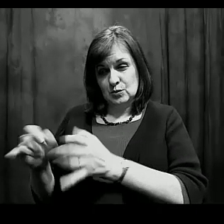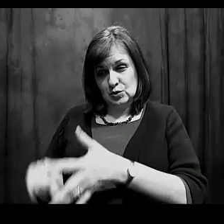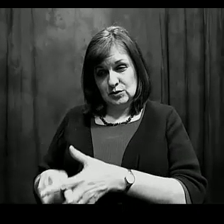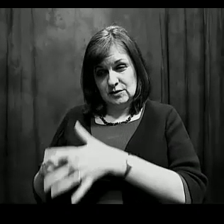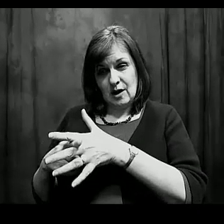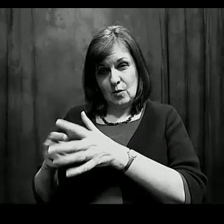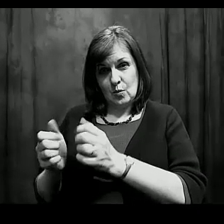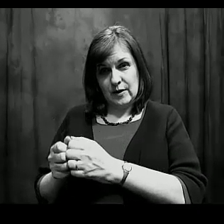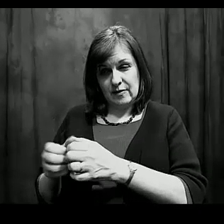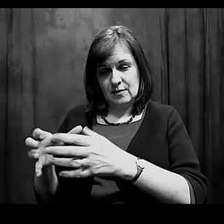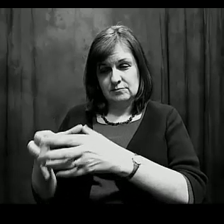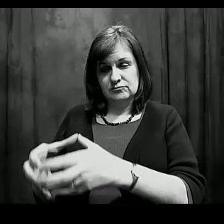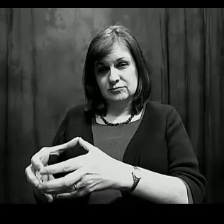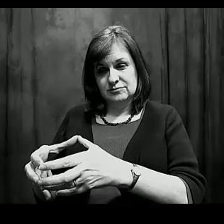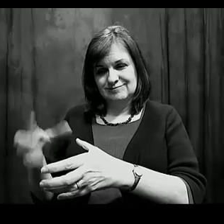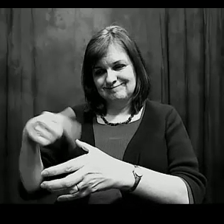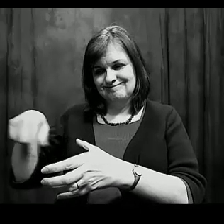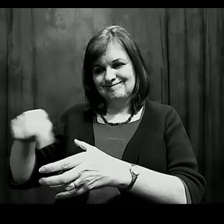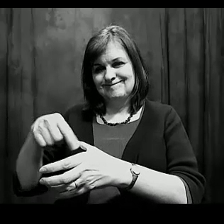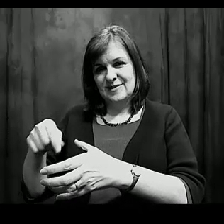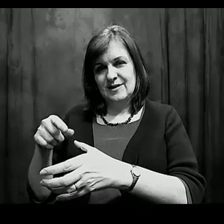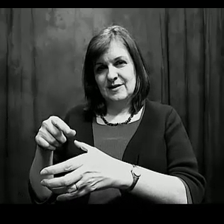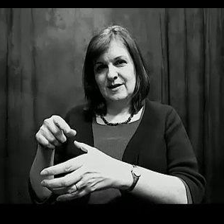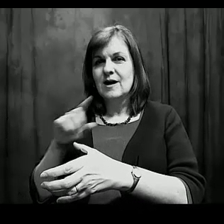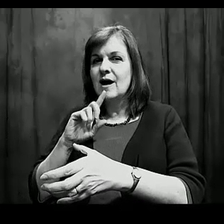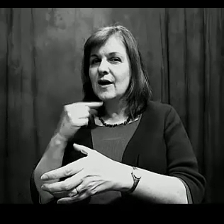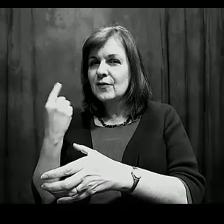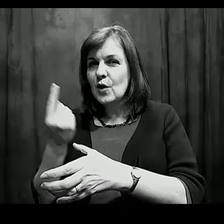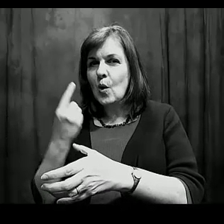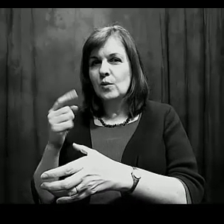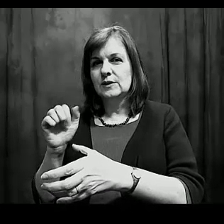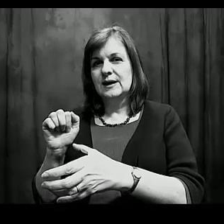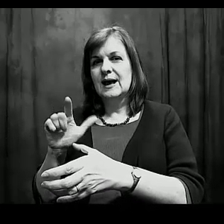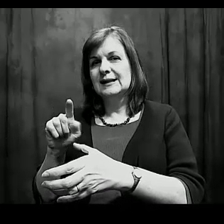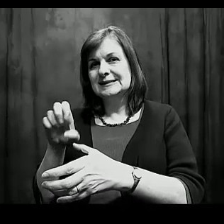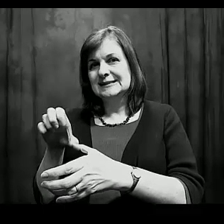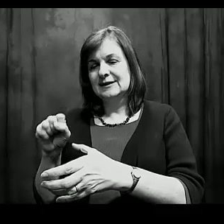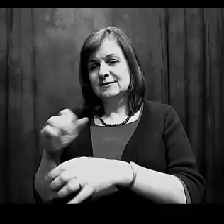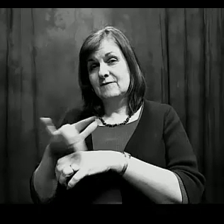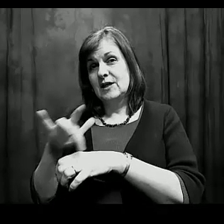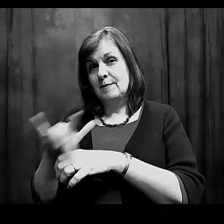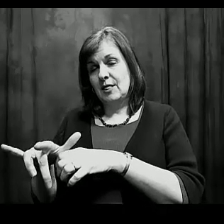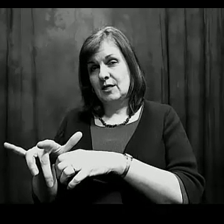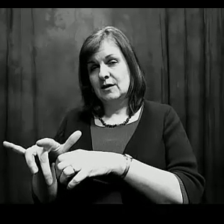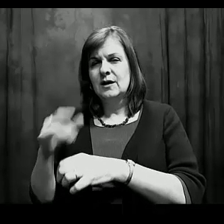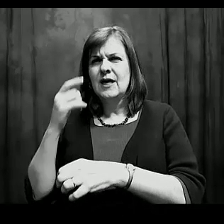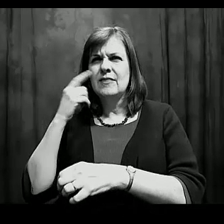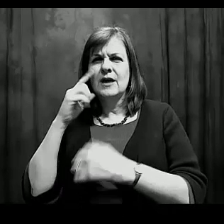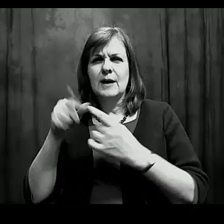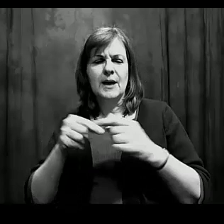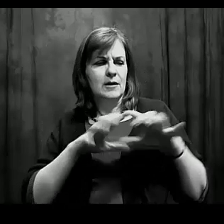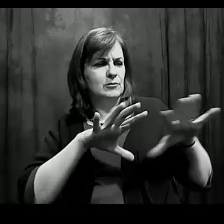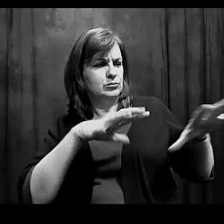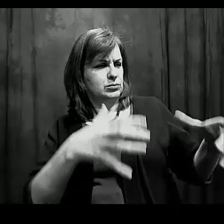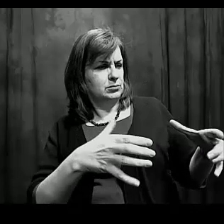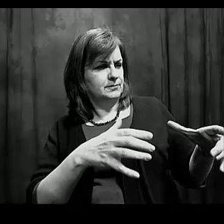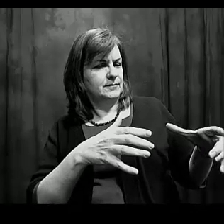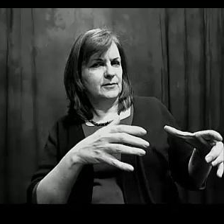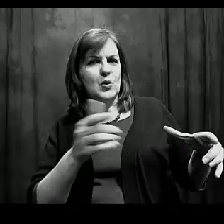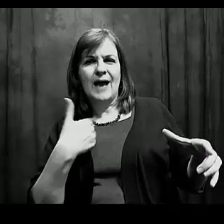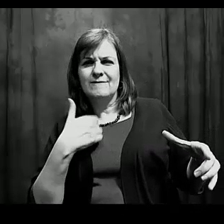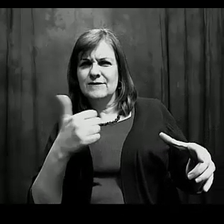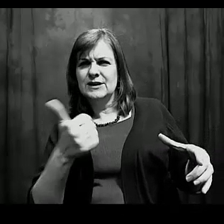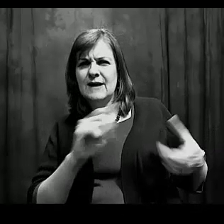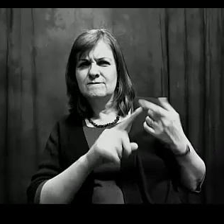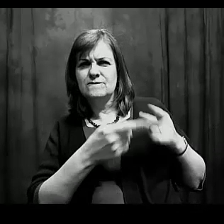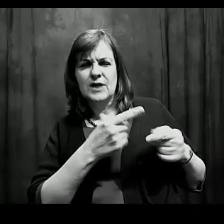you start a new population with have the only alleles available to that population. Think about picking out 10 of